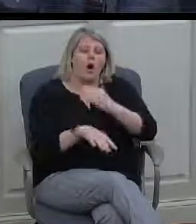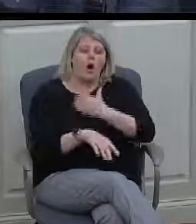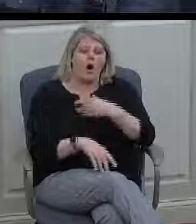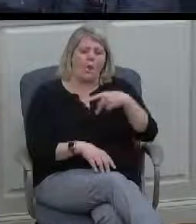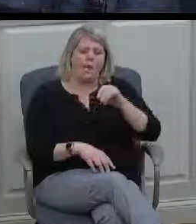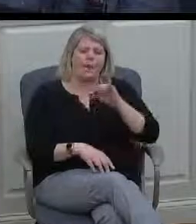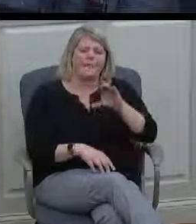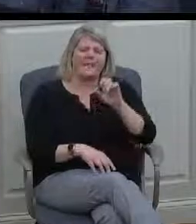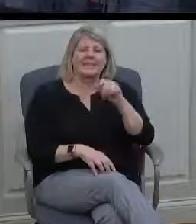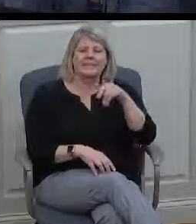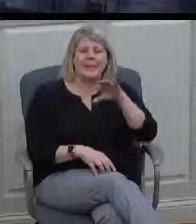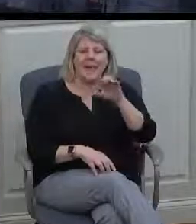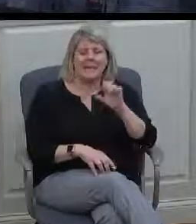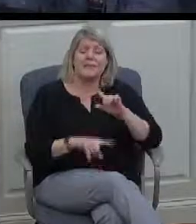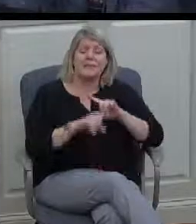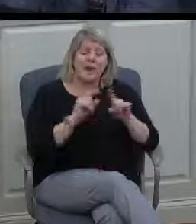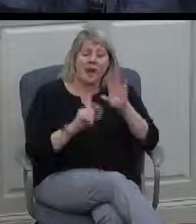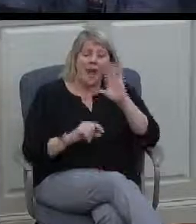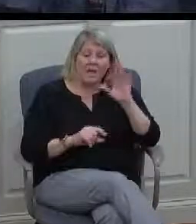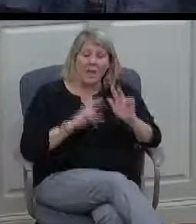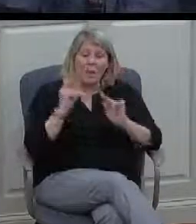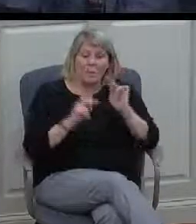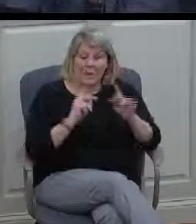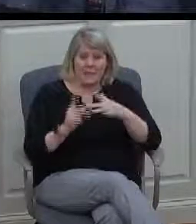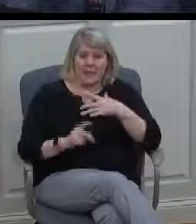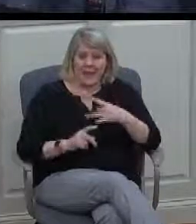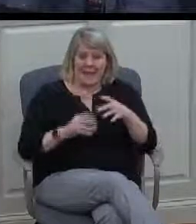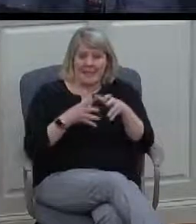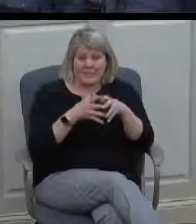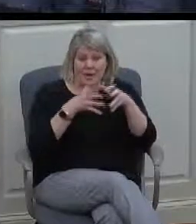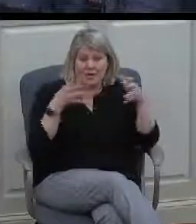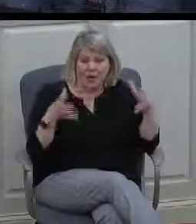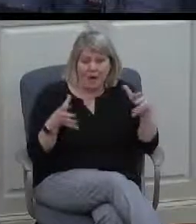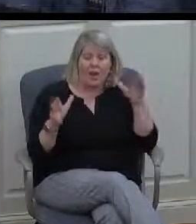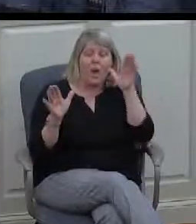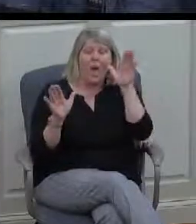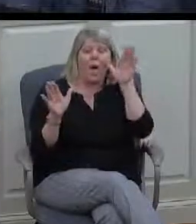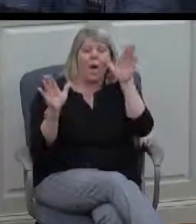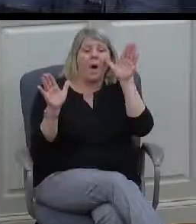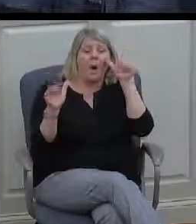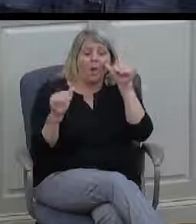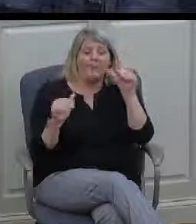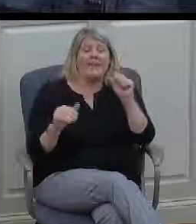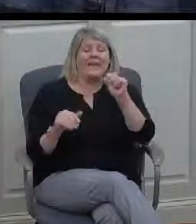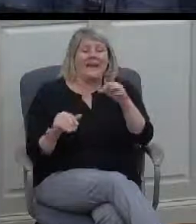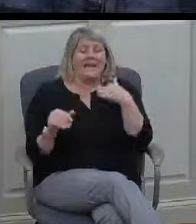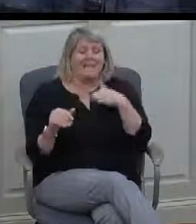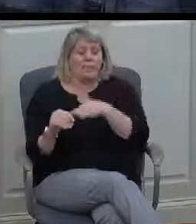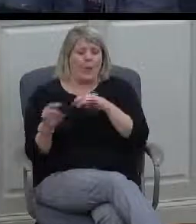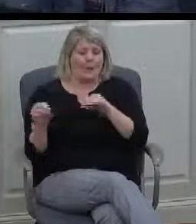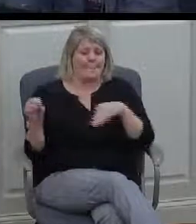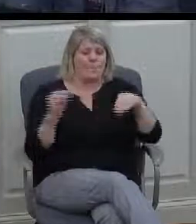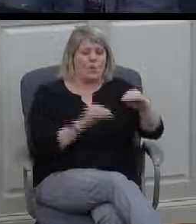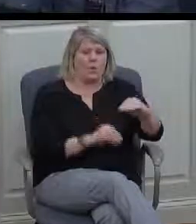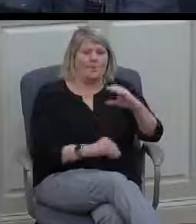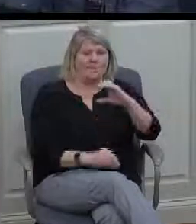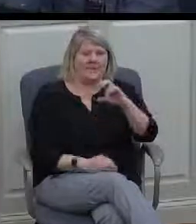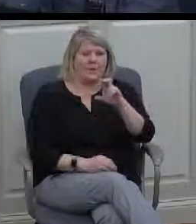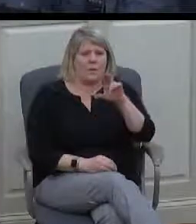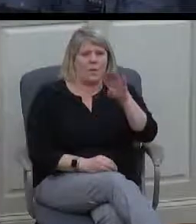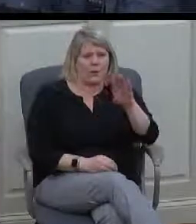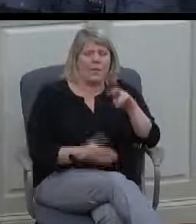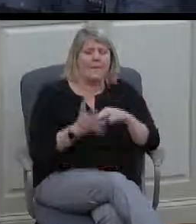They're well-liked. Oh, yeah, they are. And so ultimately, if you relocate the curb, you're going to